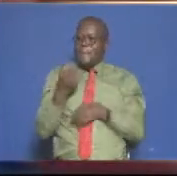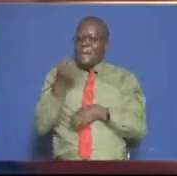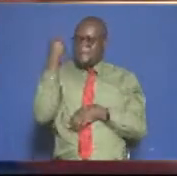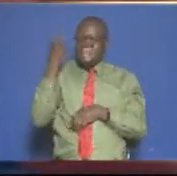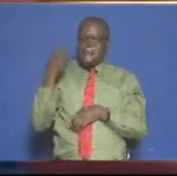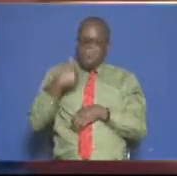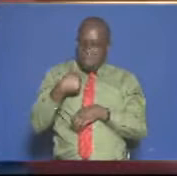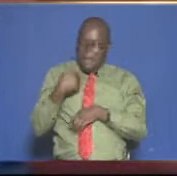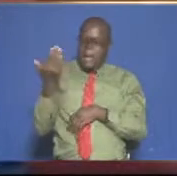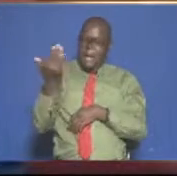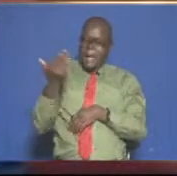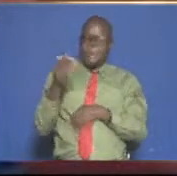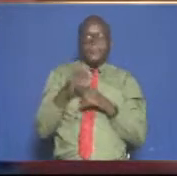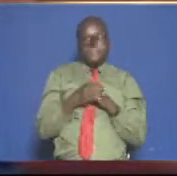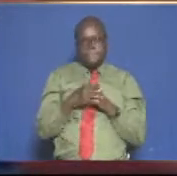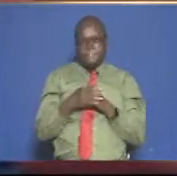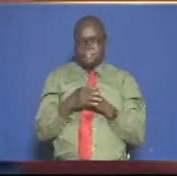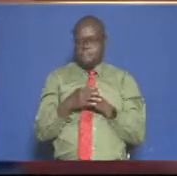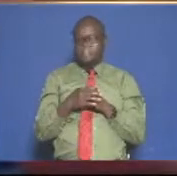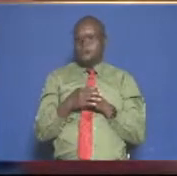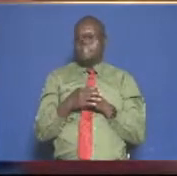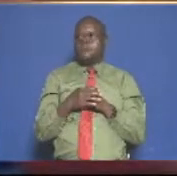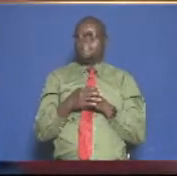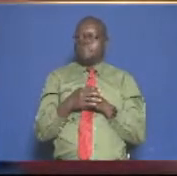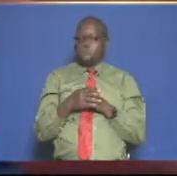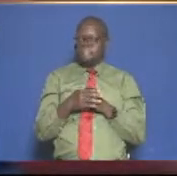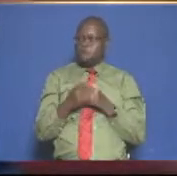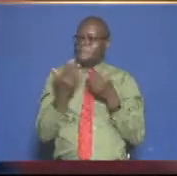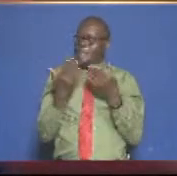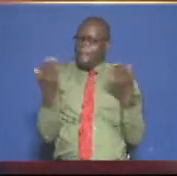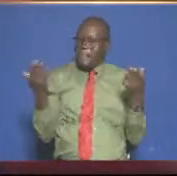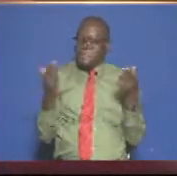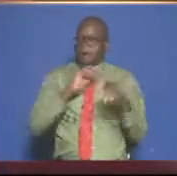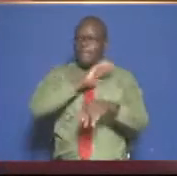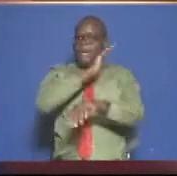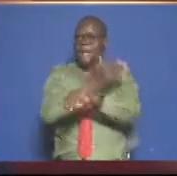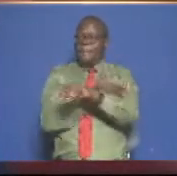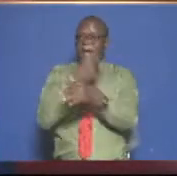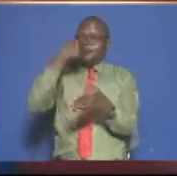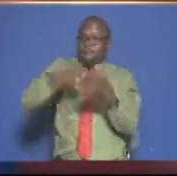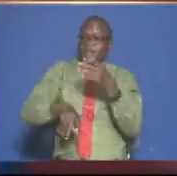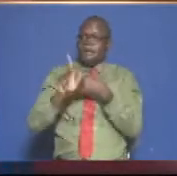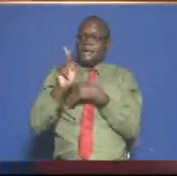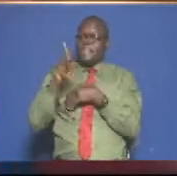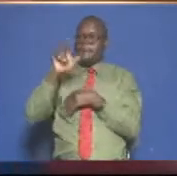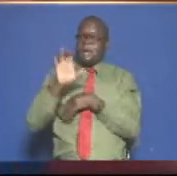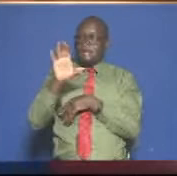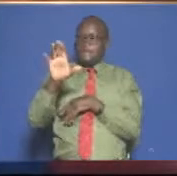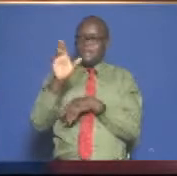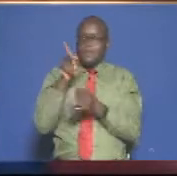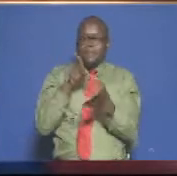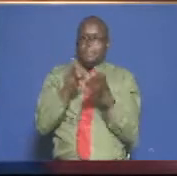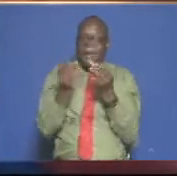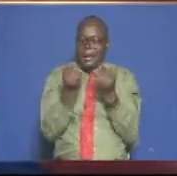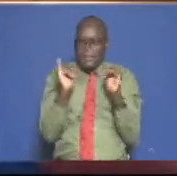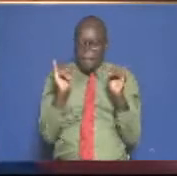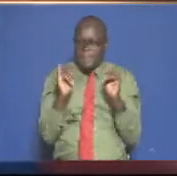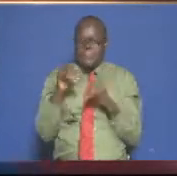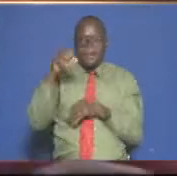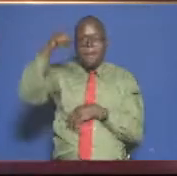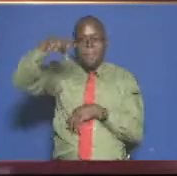about. There's something called component of capacity charges, where KPLC pays the independent power